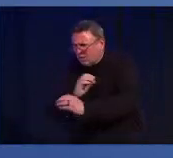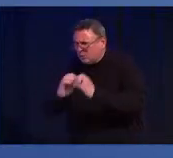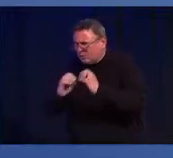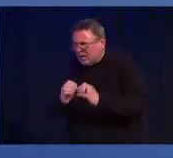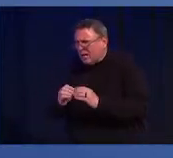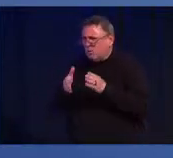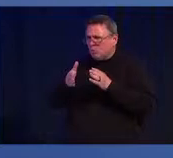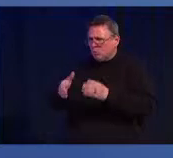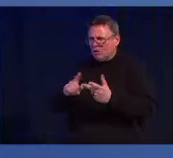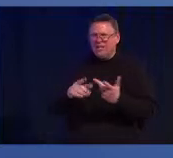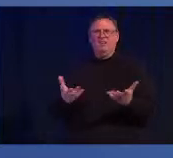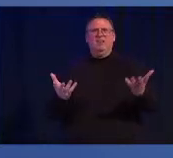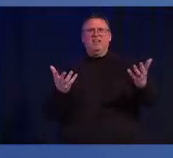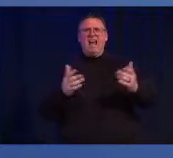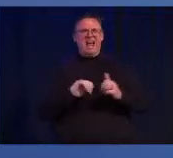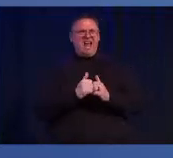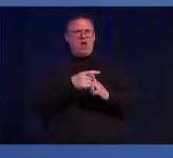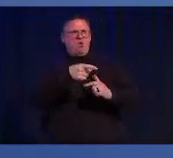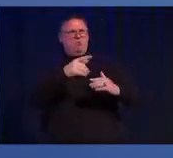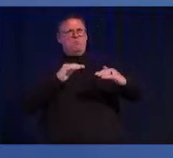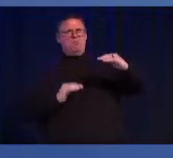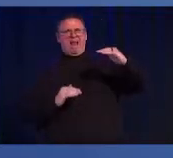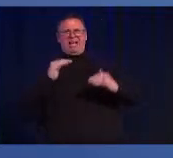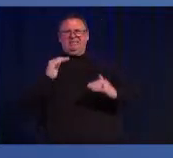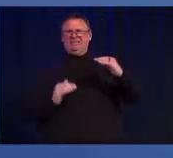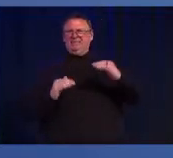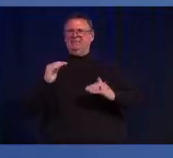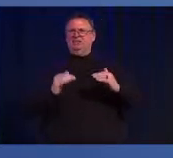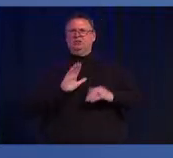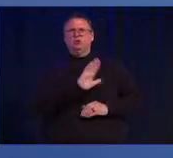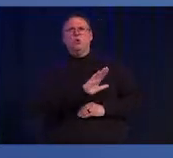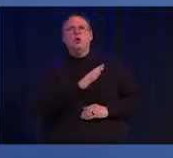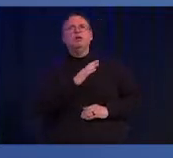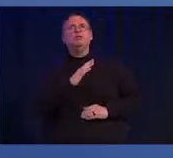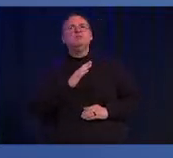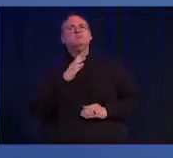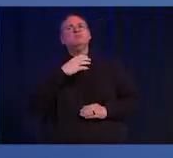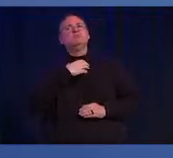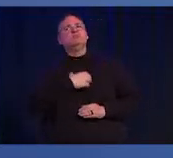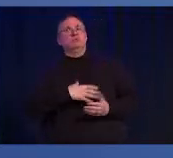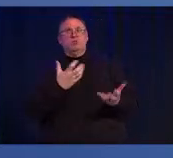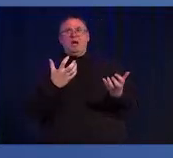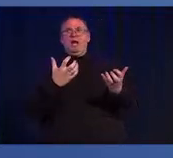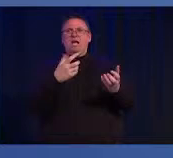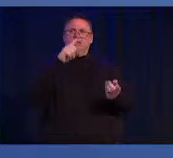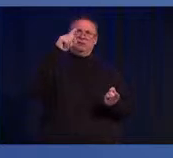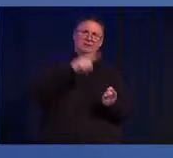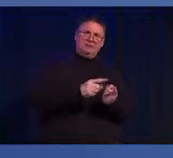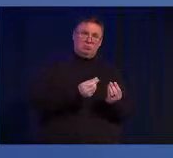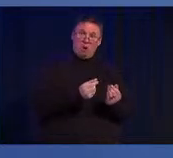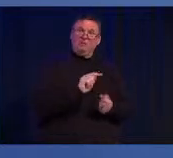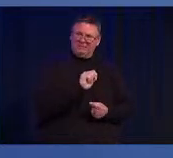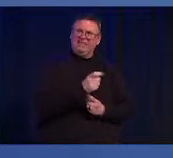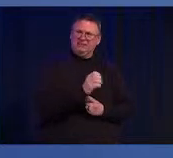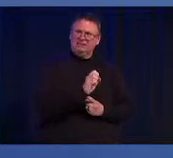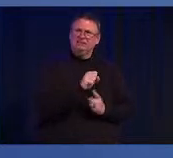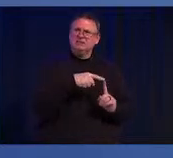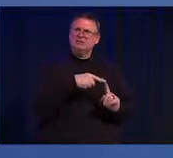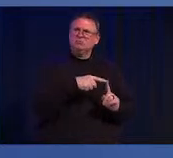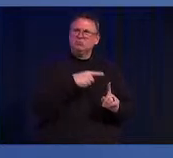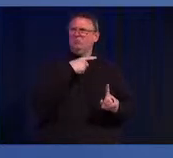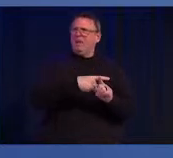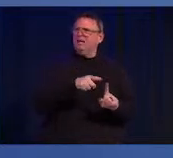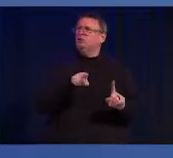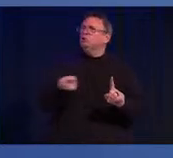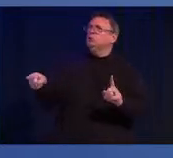this: how will you balance Hoosiers' desire for low property taxes with the choice to maintain critical services, many that we've already heard about